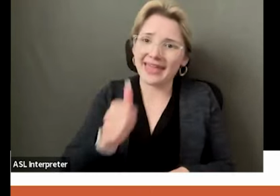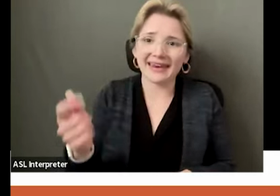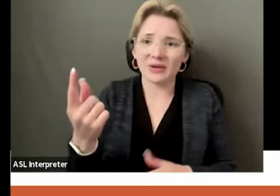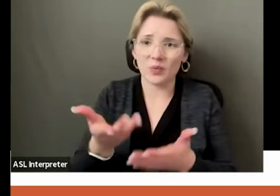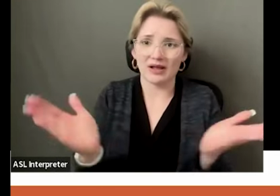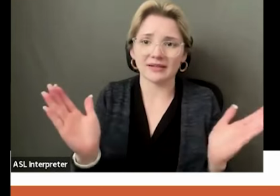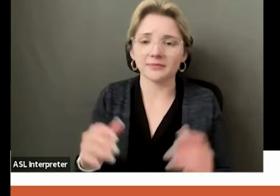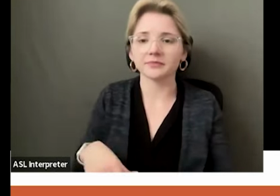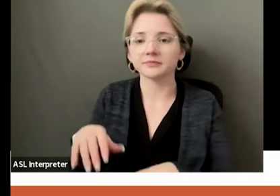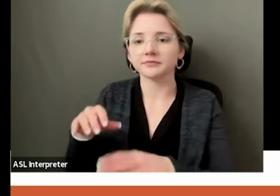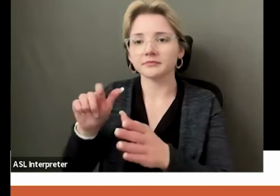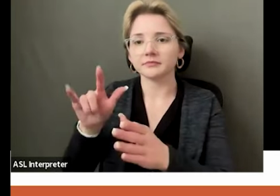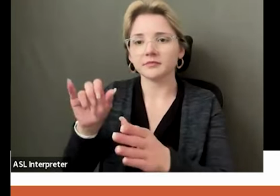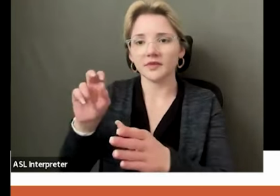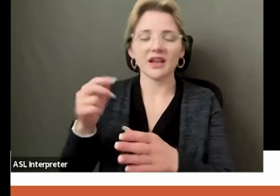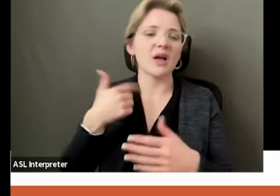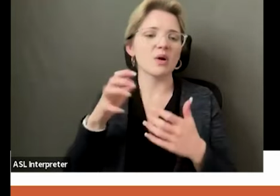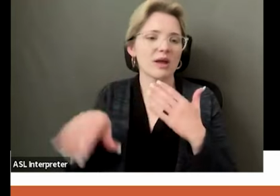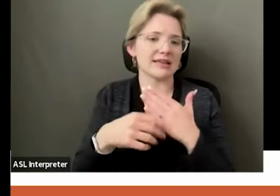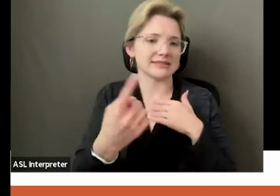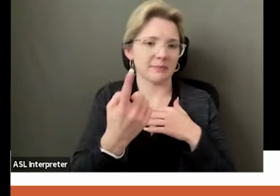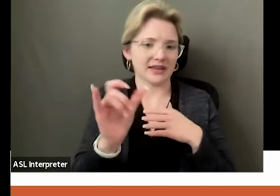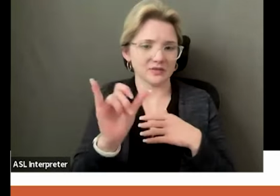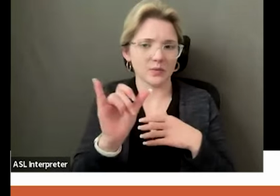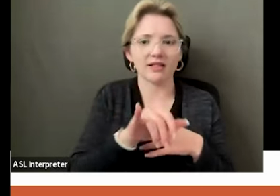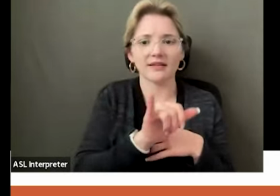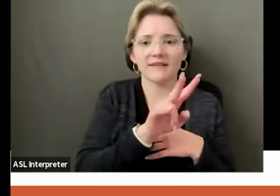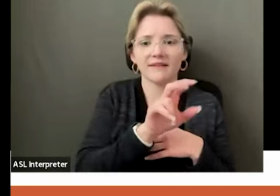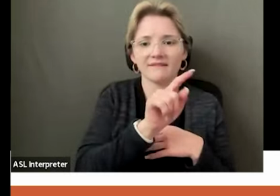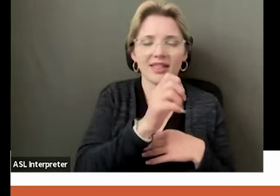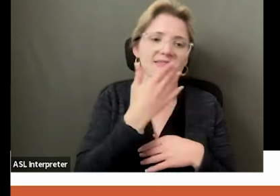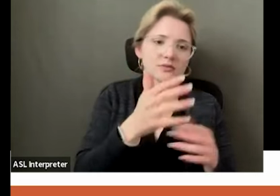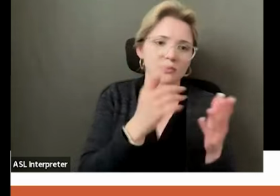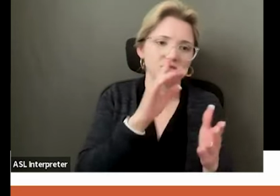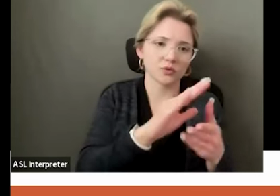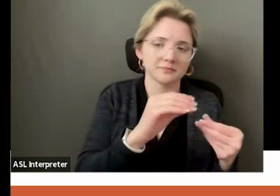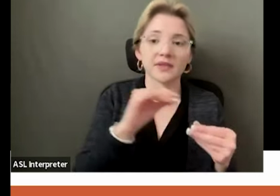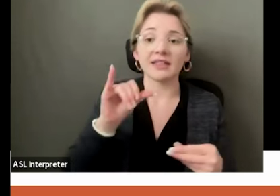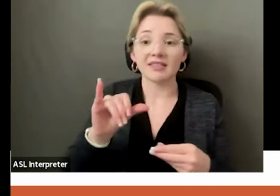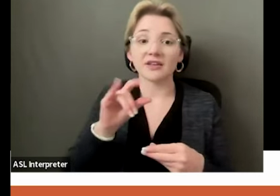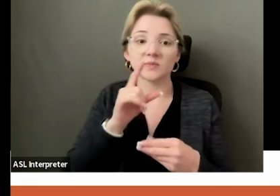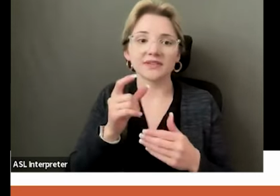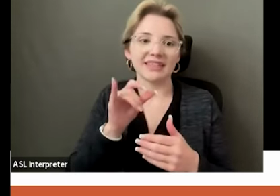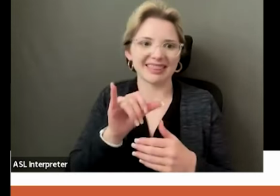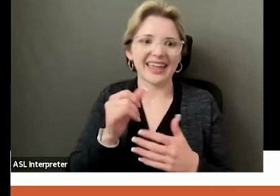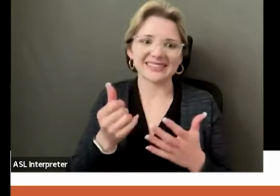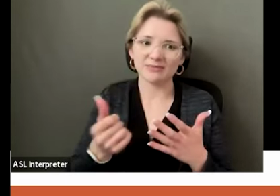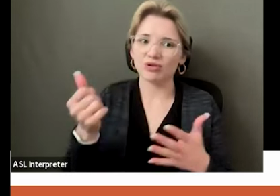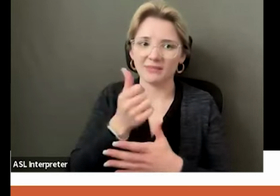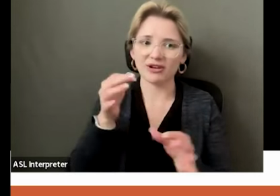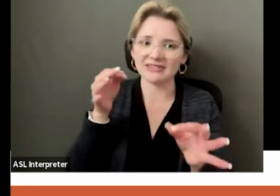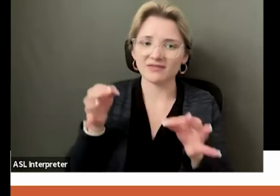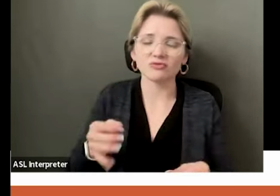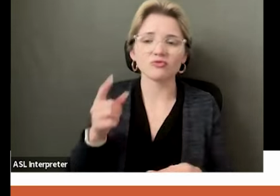see. And if I could add on that as well, Yvette, thank you so much. That is primarily the definition when we talk about domestic violence and